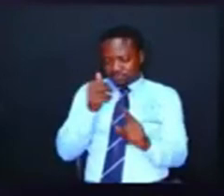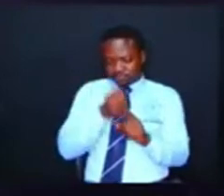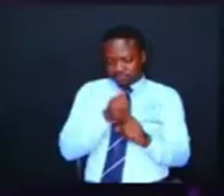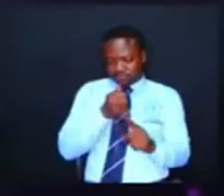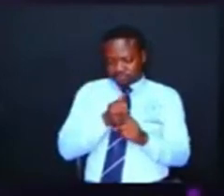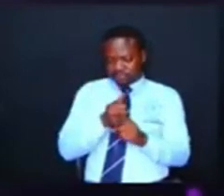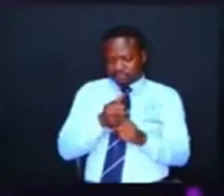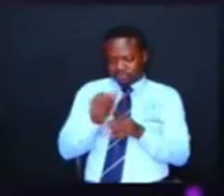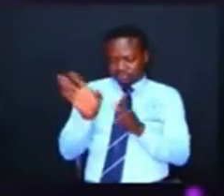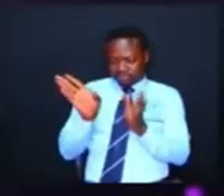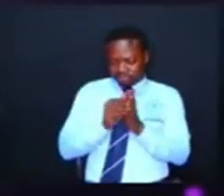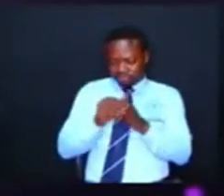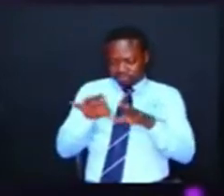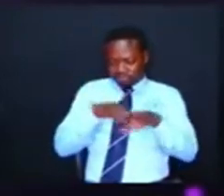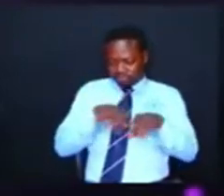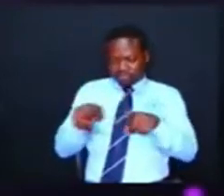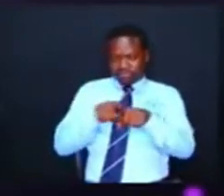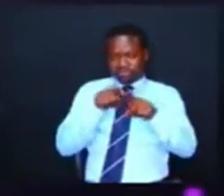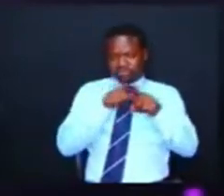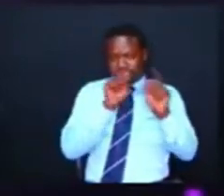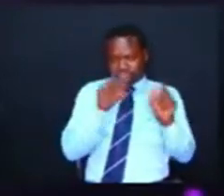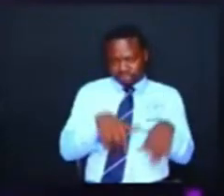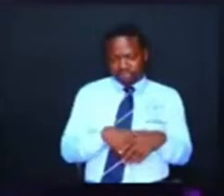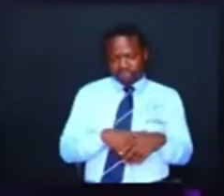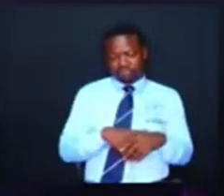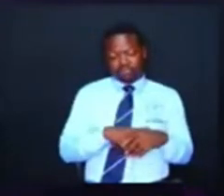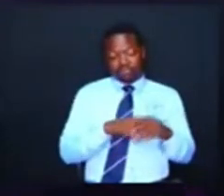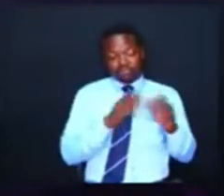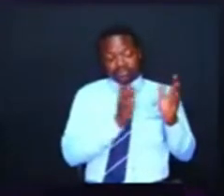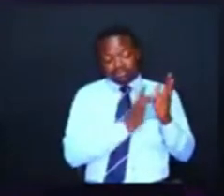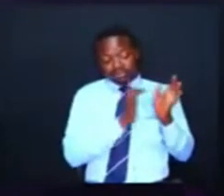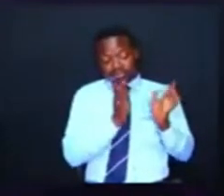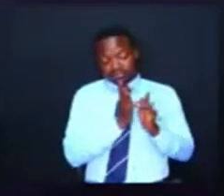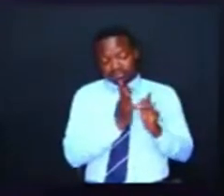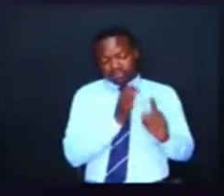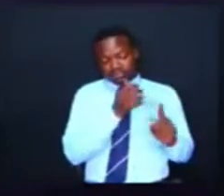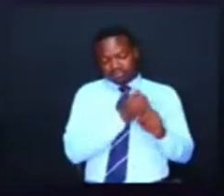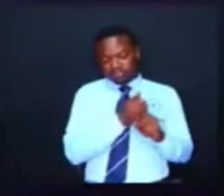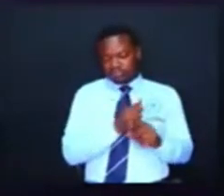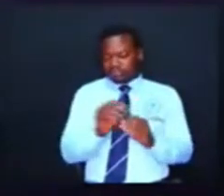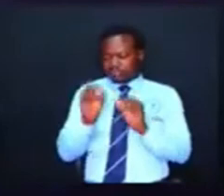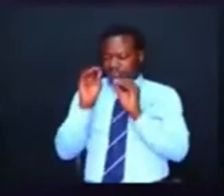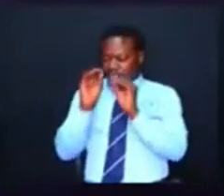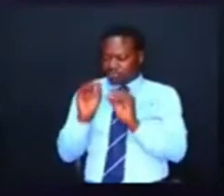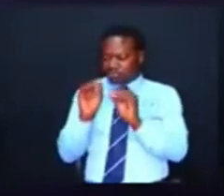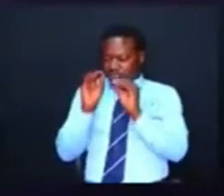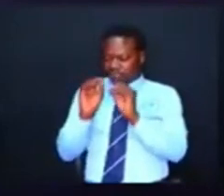day Jesus was teaching at the temple, and